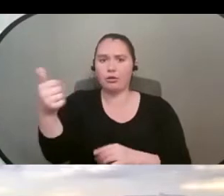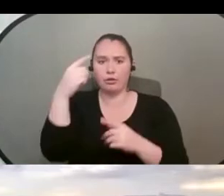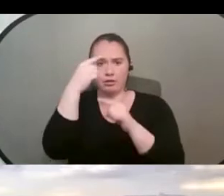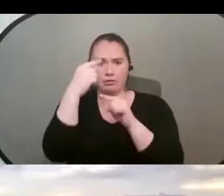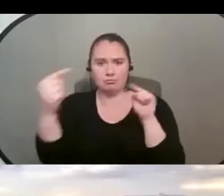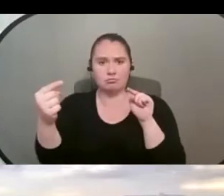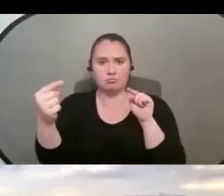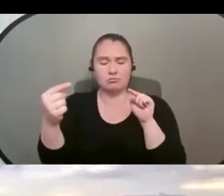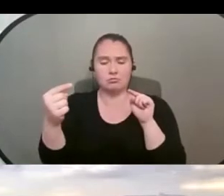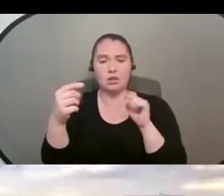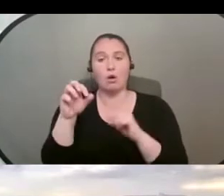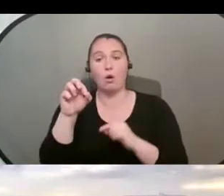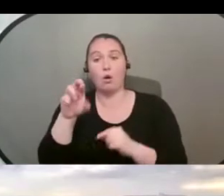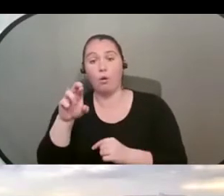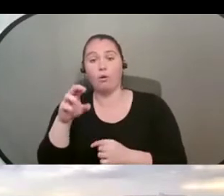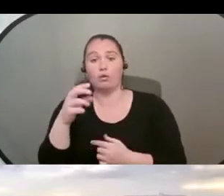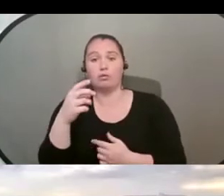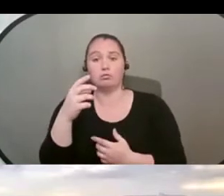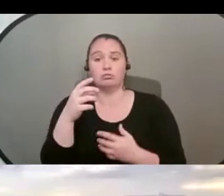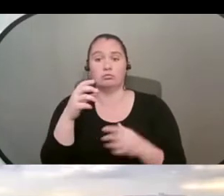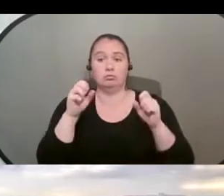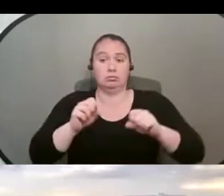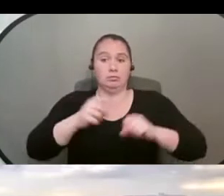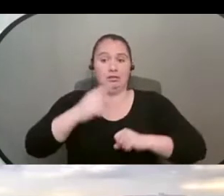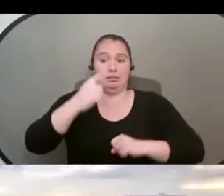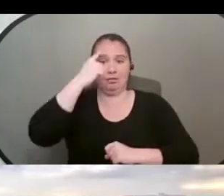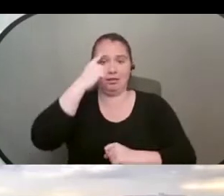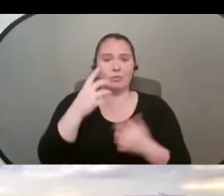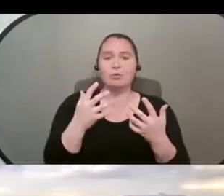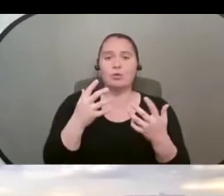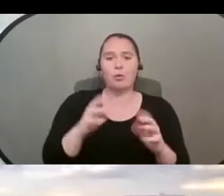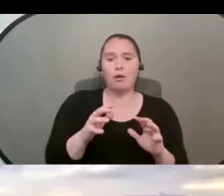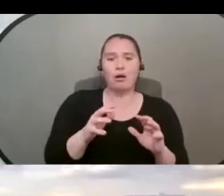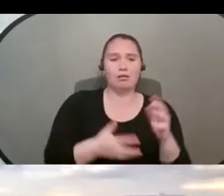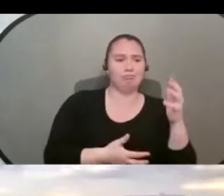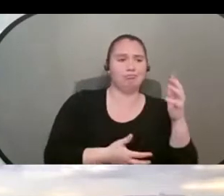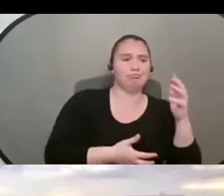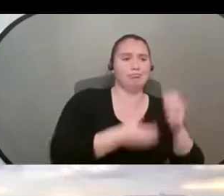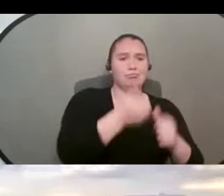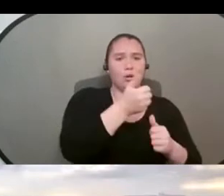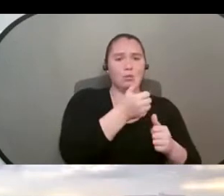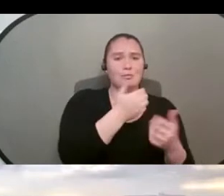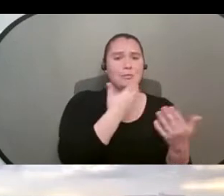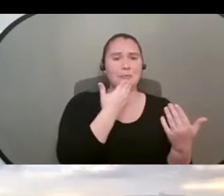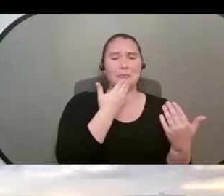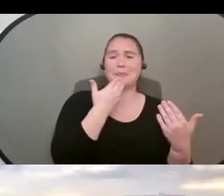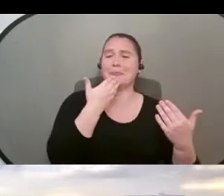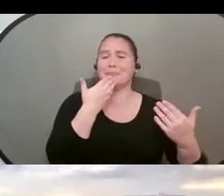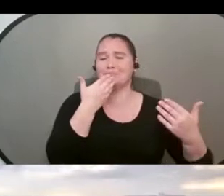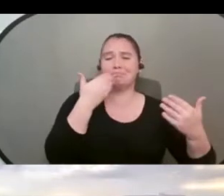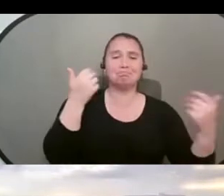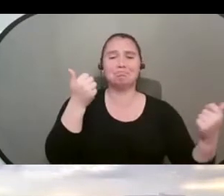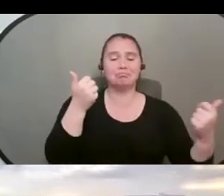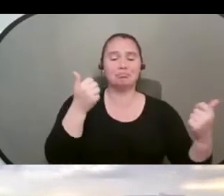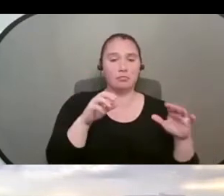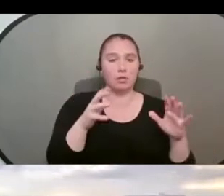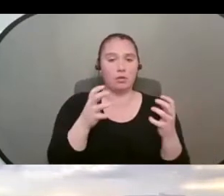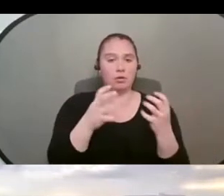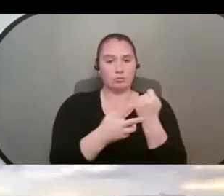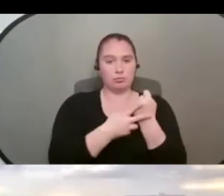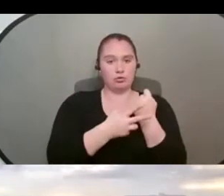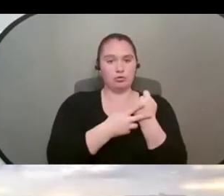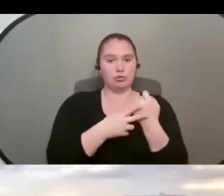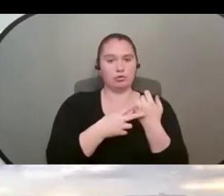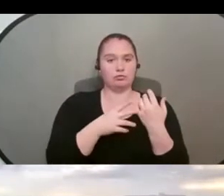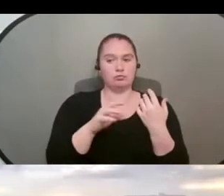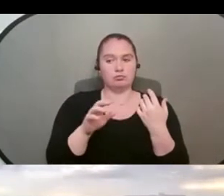say, we don't want the highest and best, most efficient thing because we like to preserve neighborhood schools or